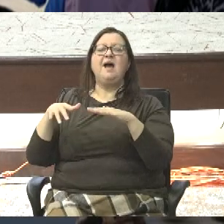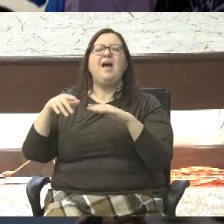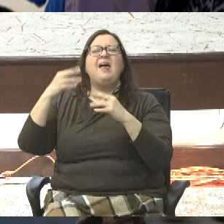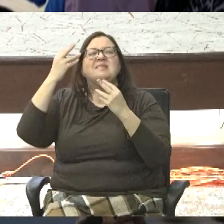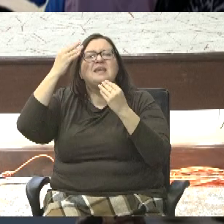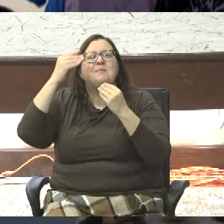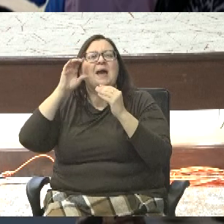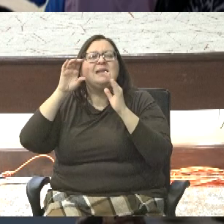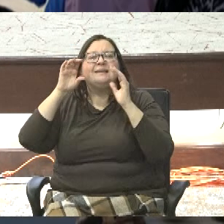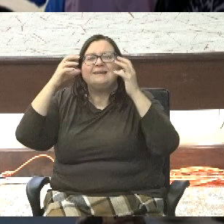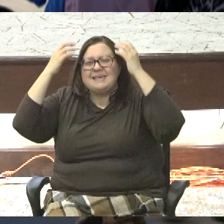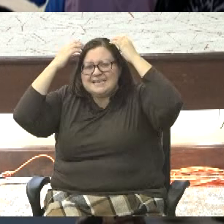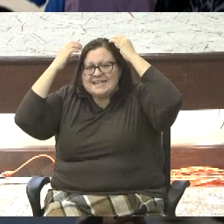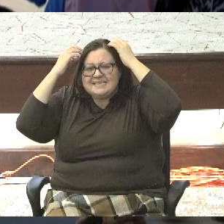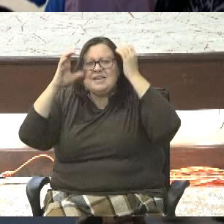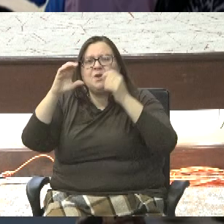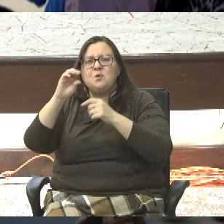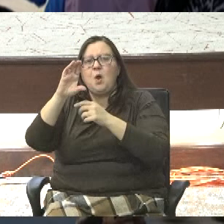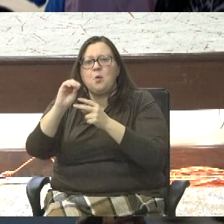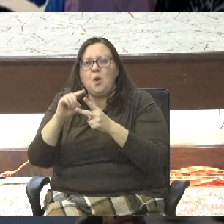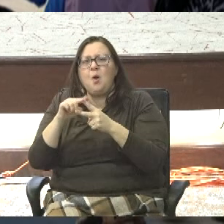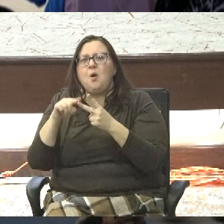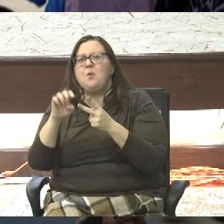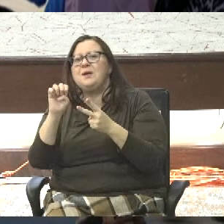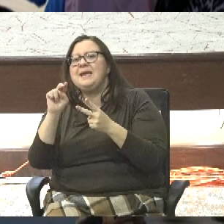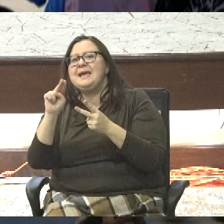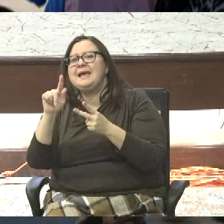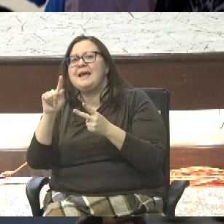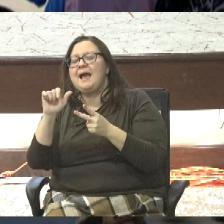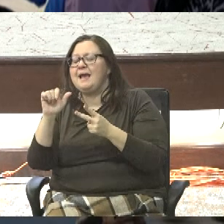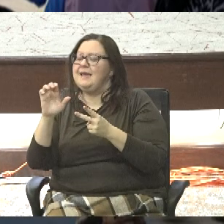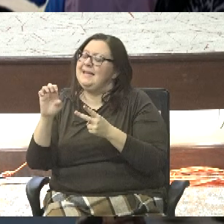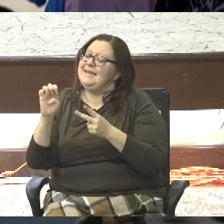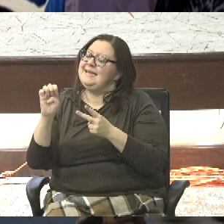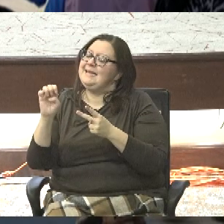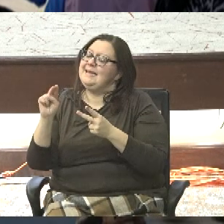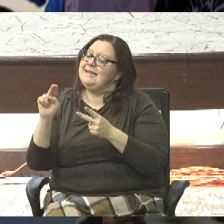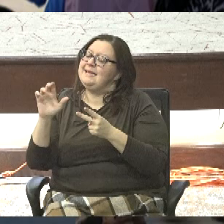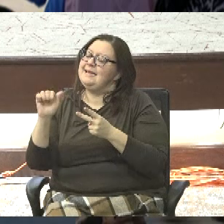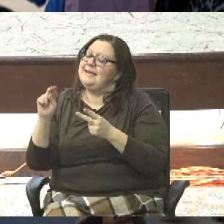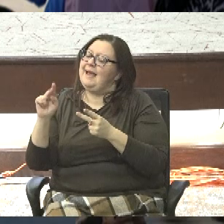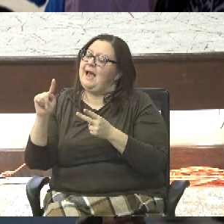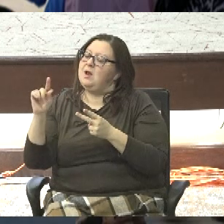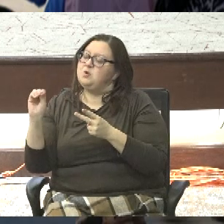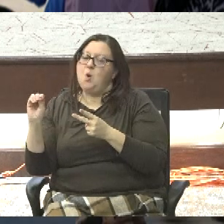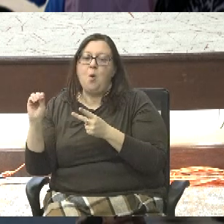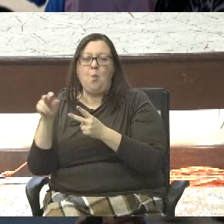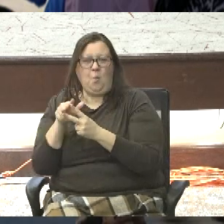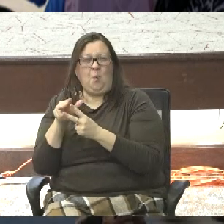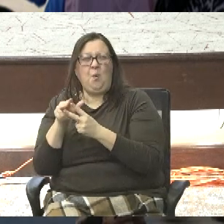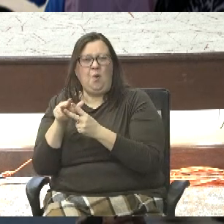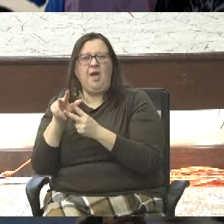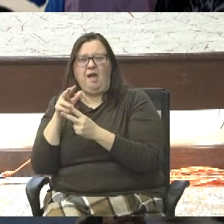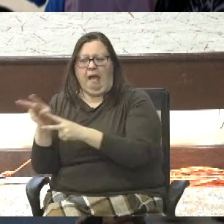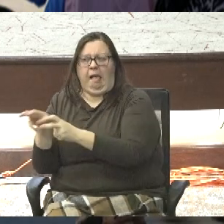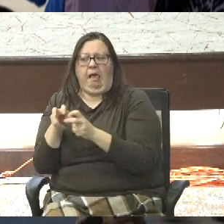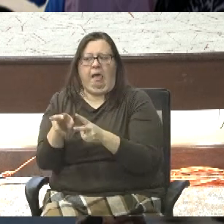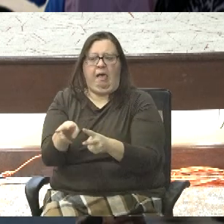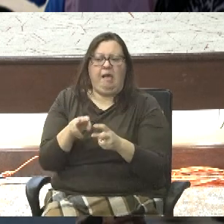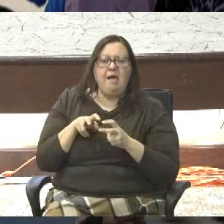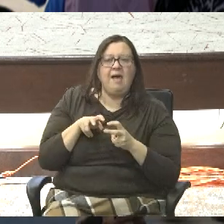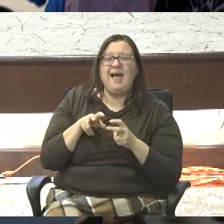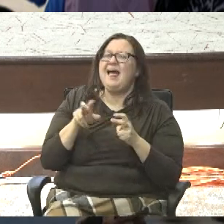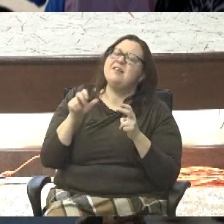Disney movies of Coco or Encanto, that's really the theme, not specifically those, but seeing how